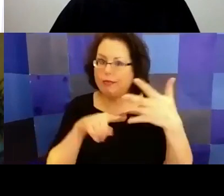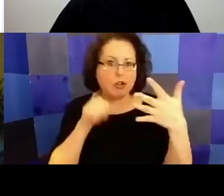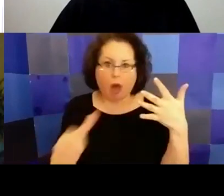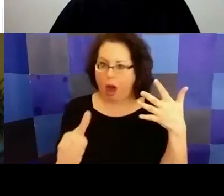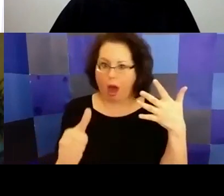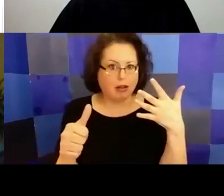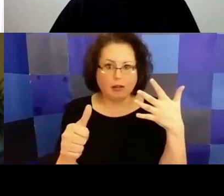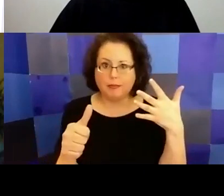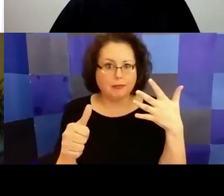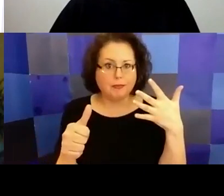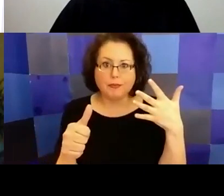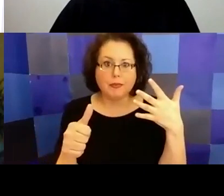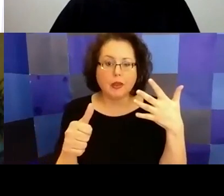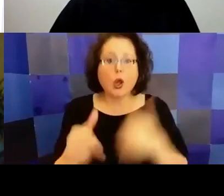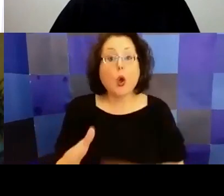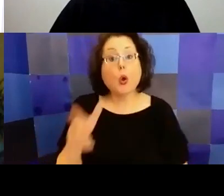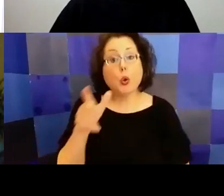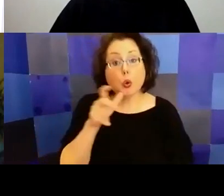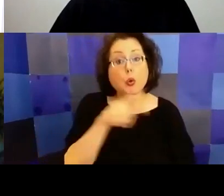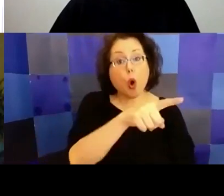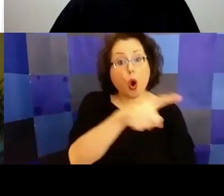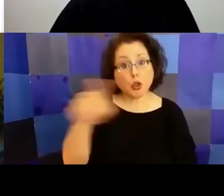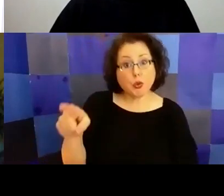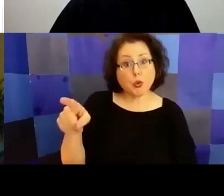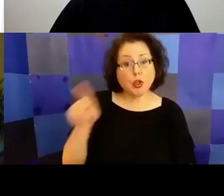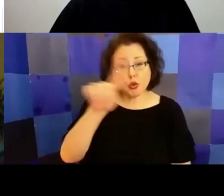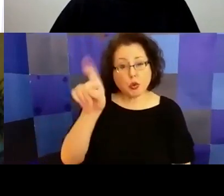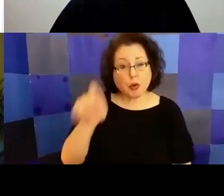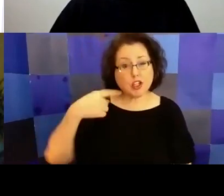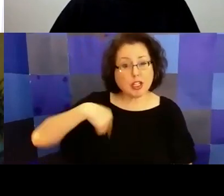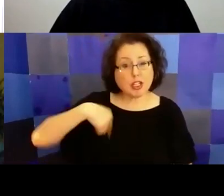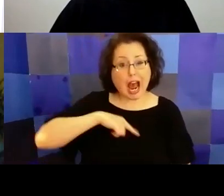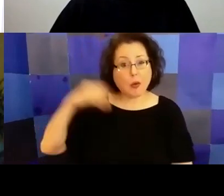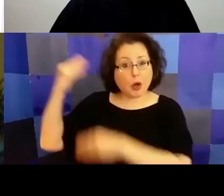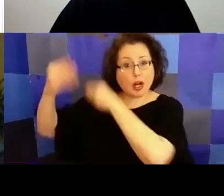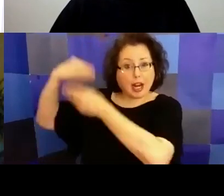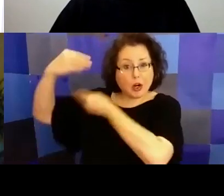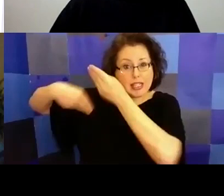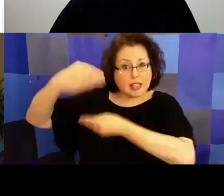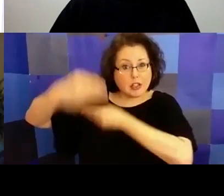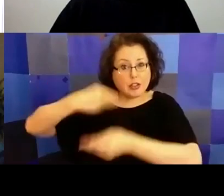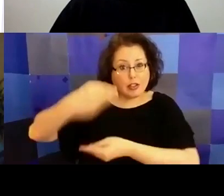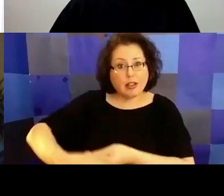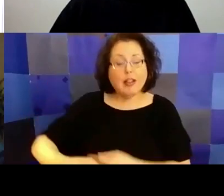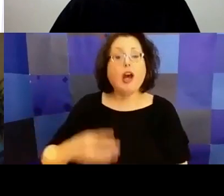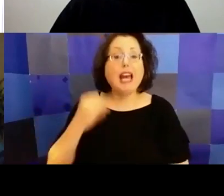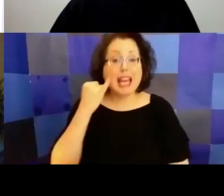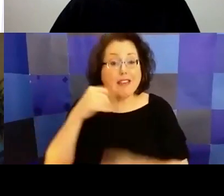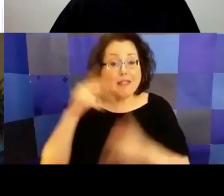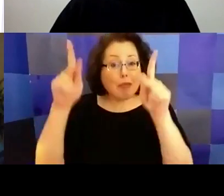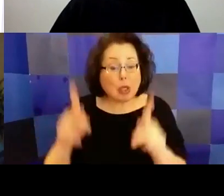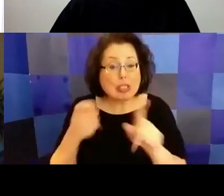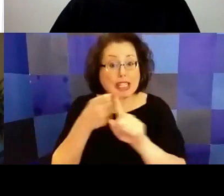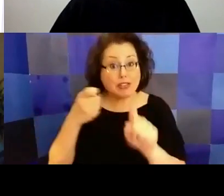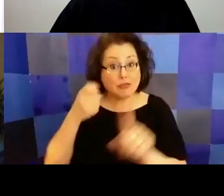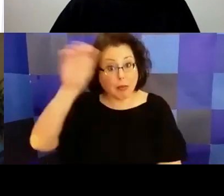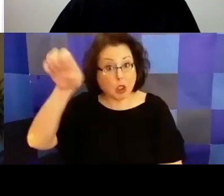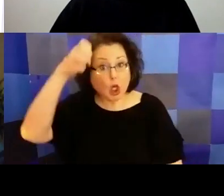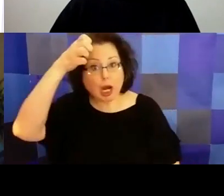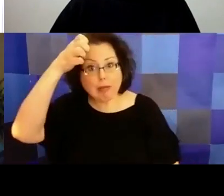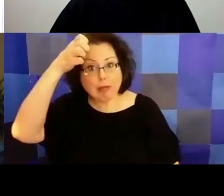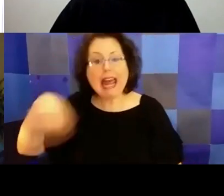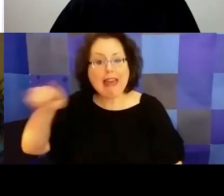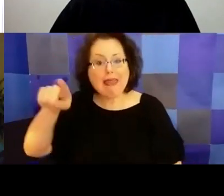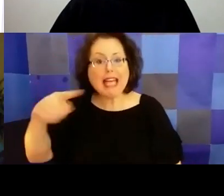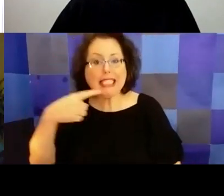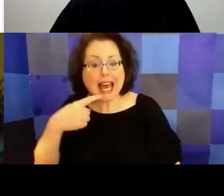Who are you to question our heritage, our lineage? If someone is from Europe and they say that they